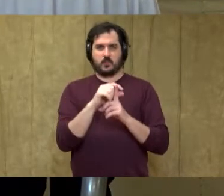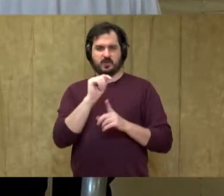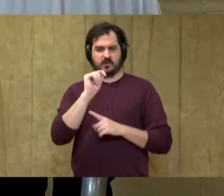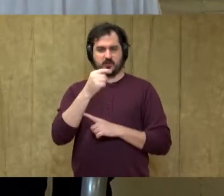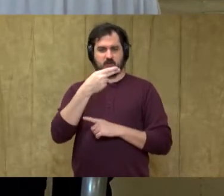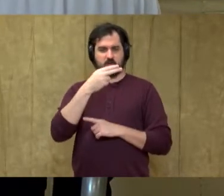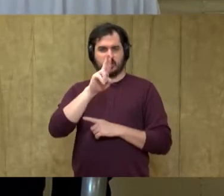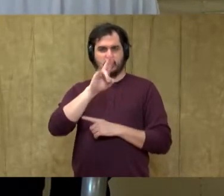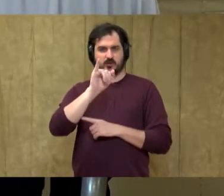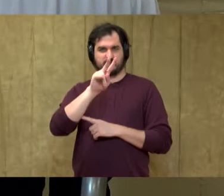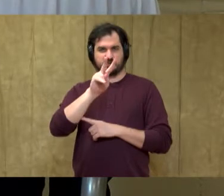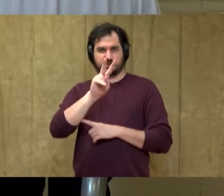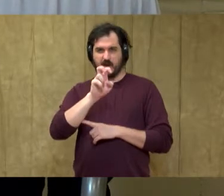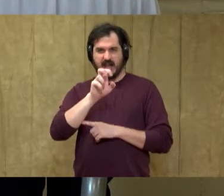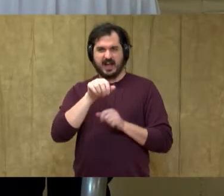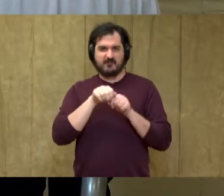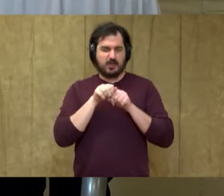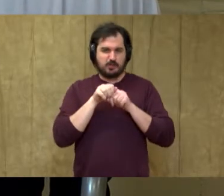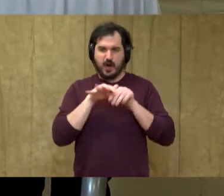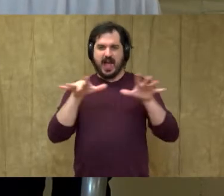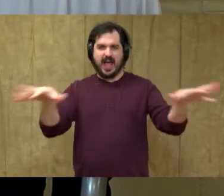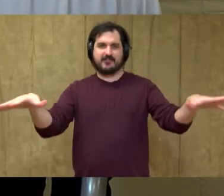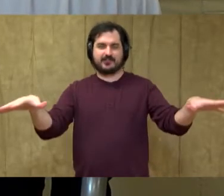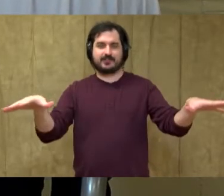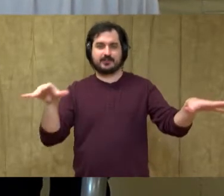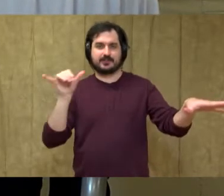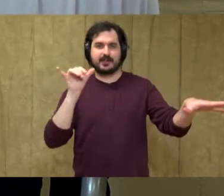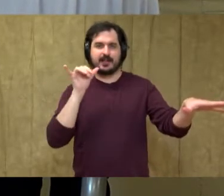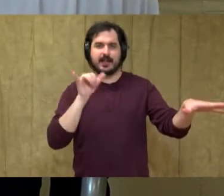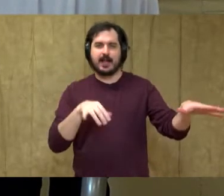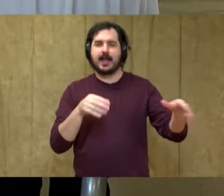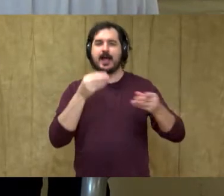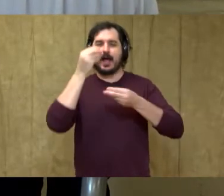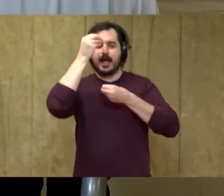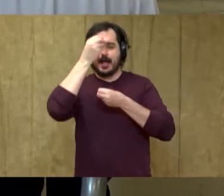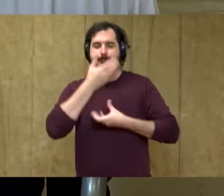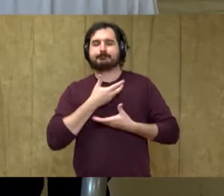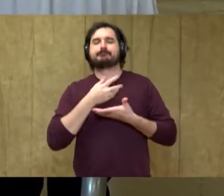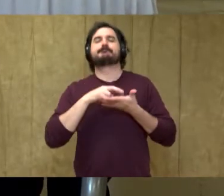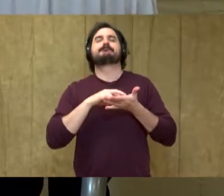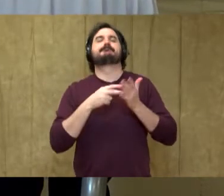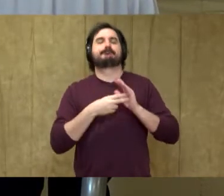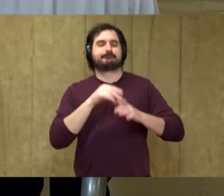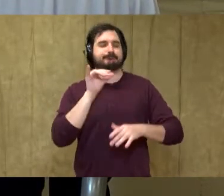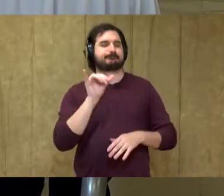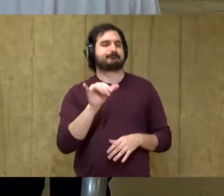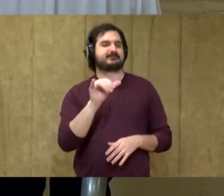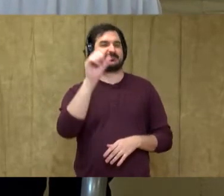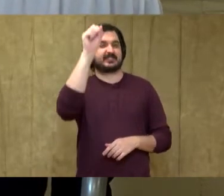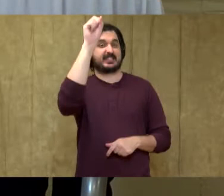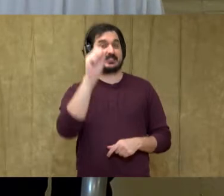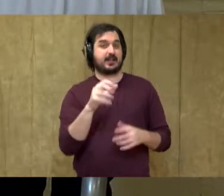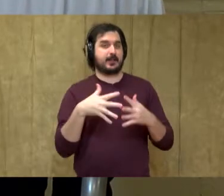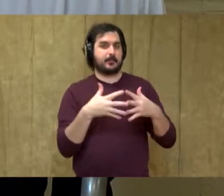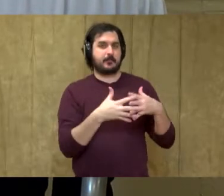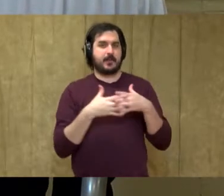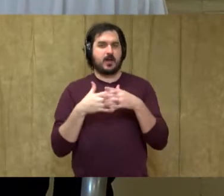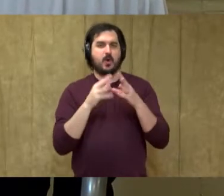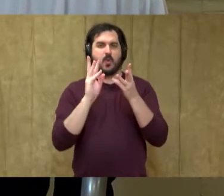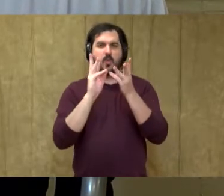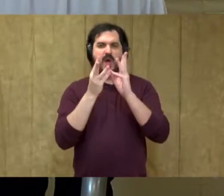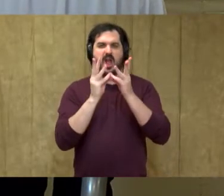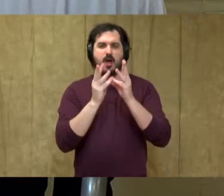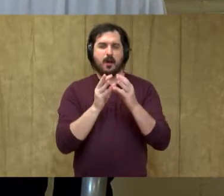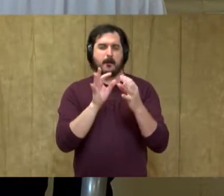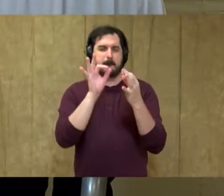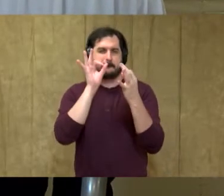reader in the climate of South America was perfect conditions